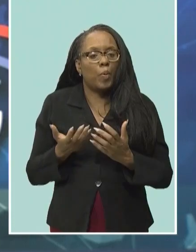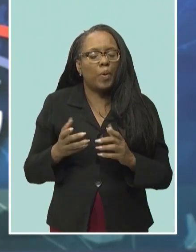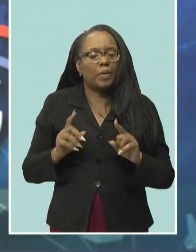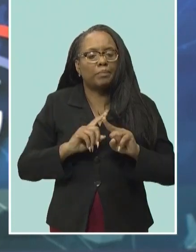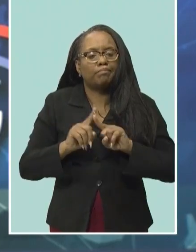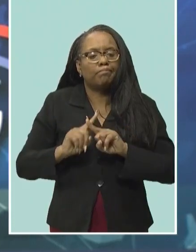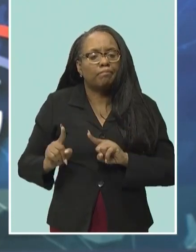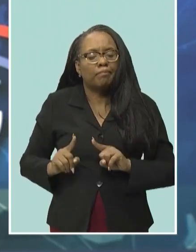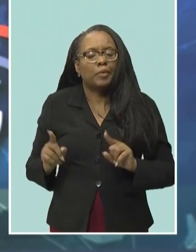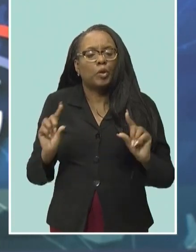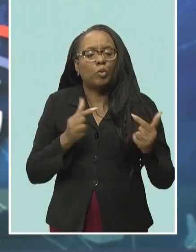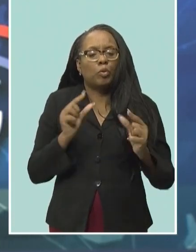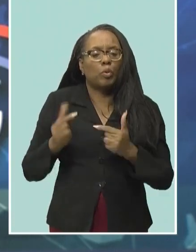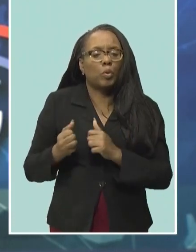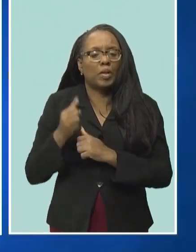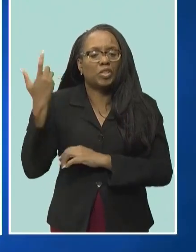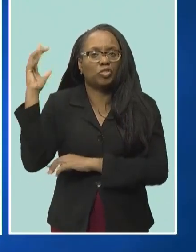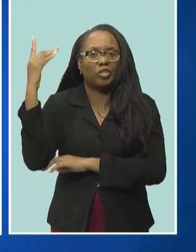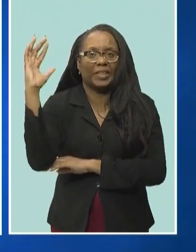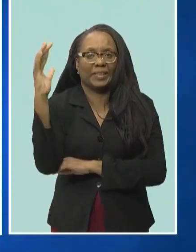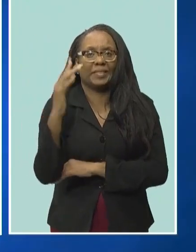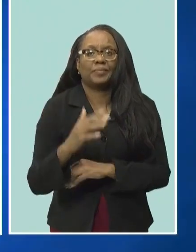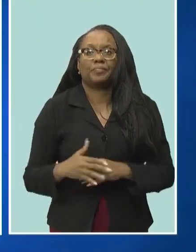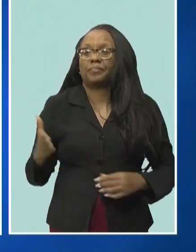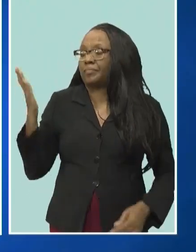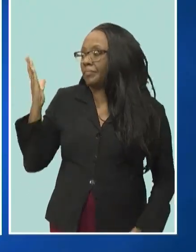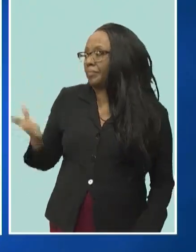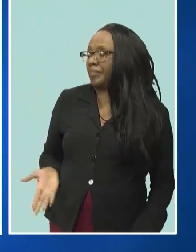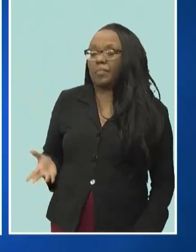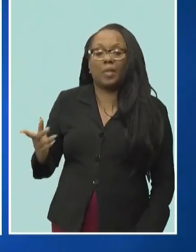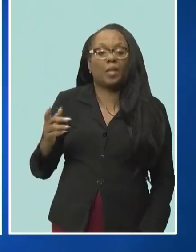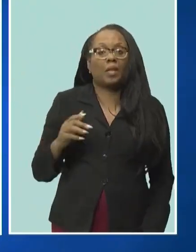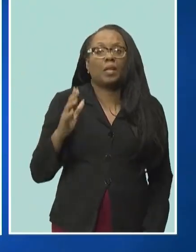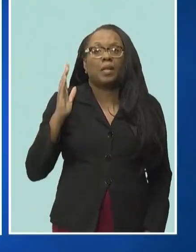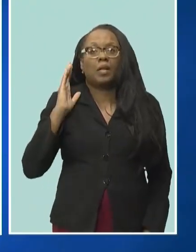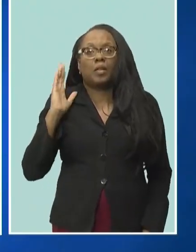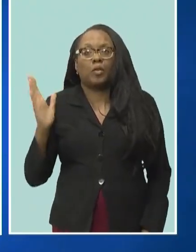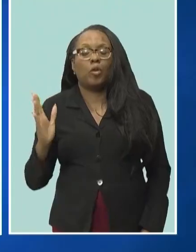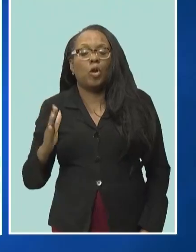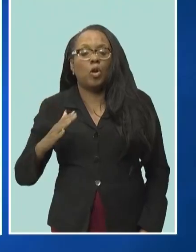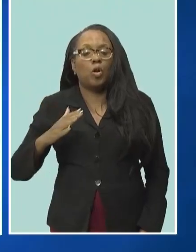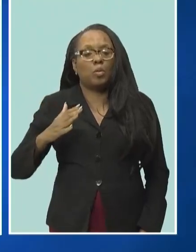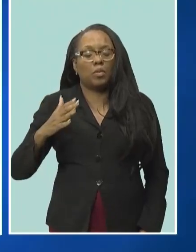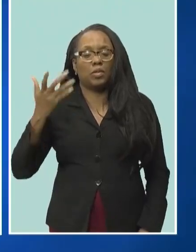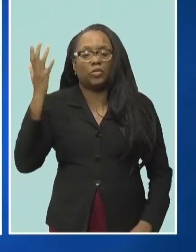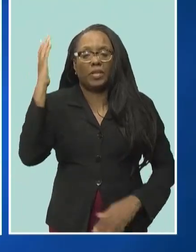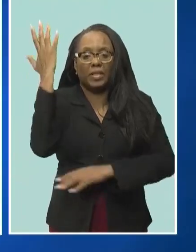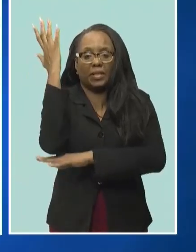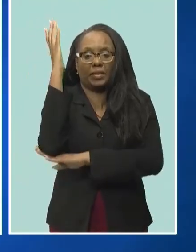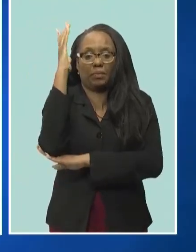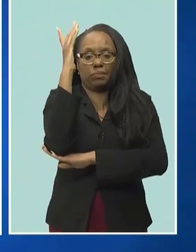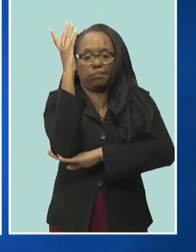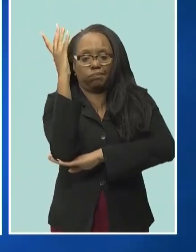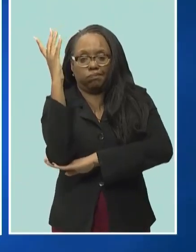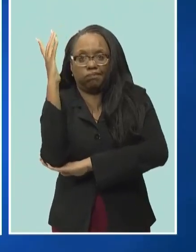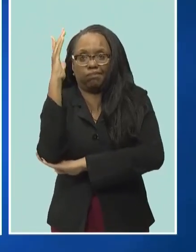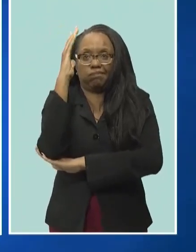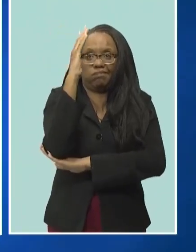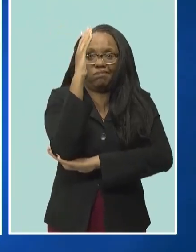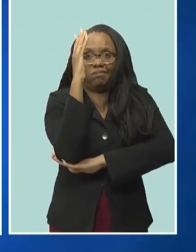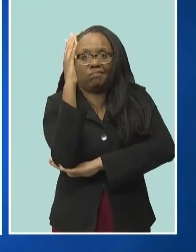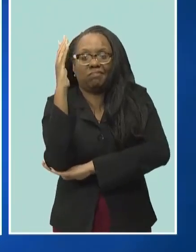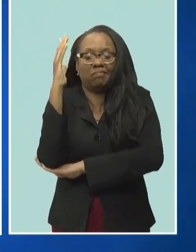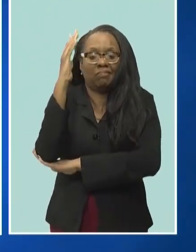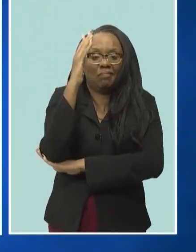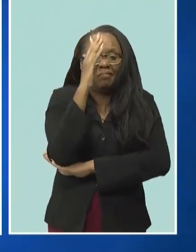of trees. Using solar-powered lighting, the trees will be floating on bamboo rafts from the Chamberlain Bridge up to the river at the rear of the Queen